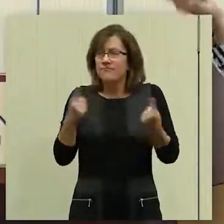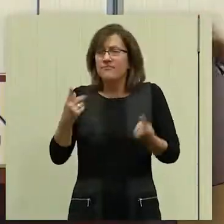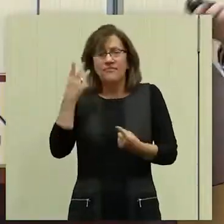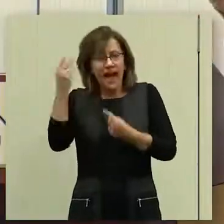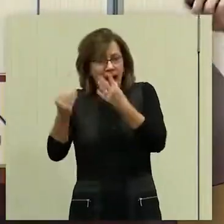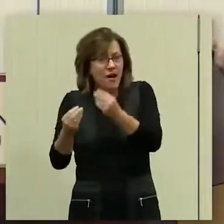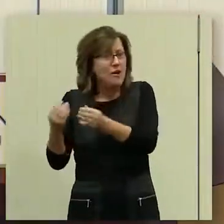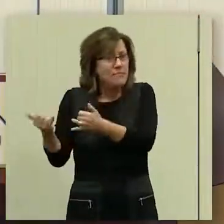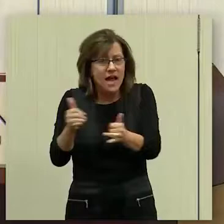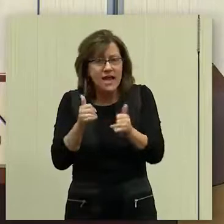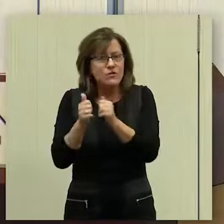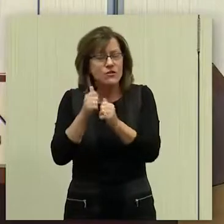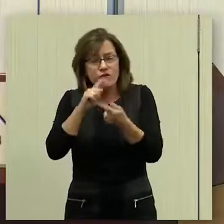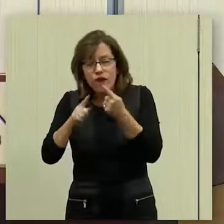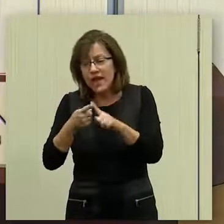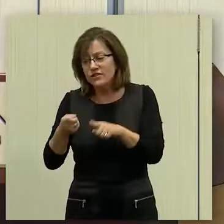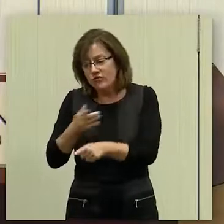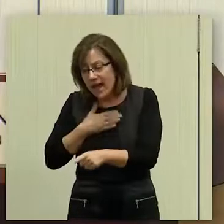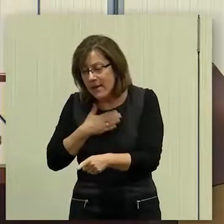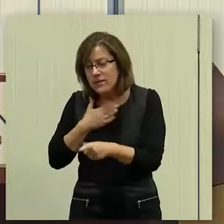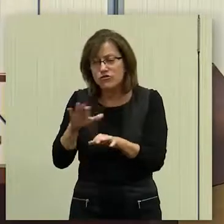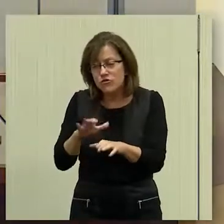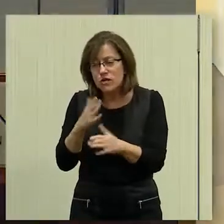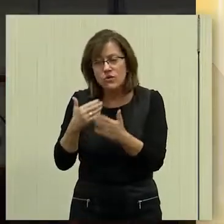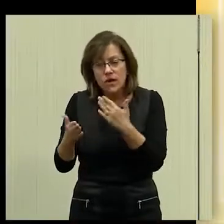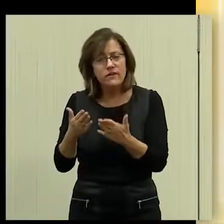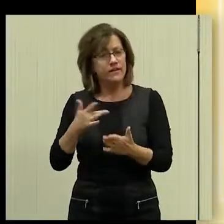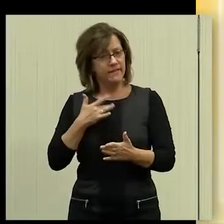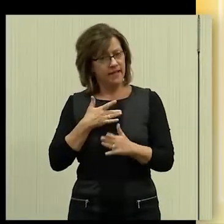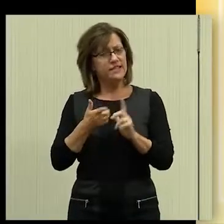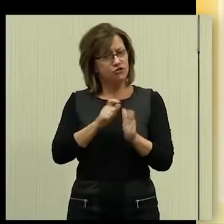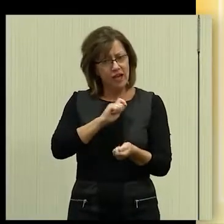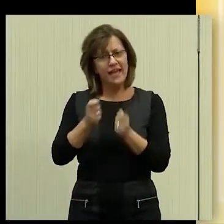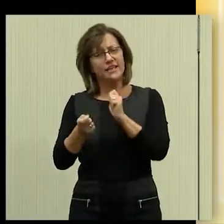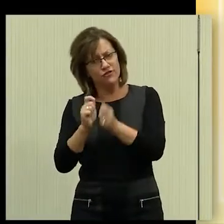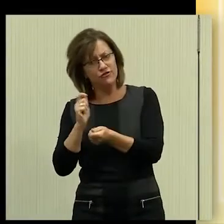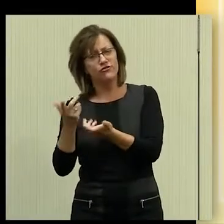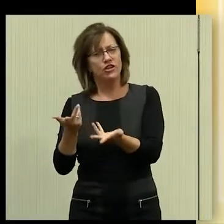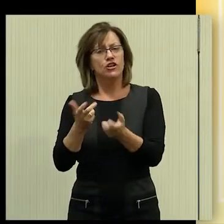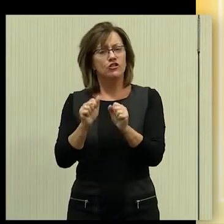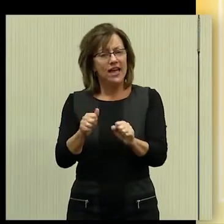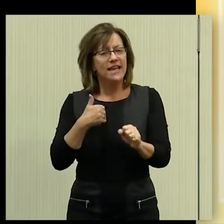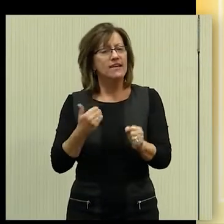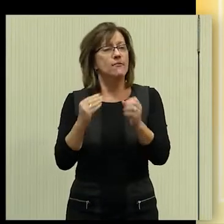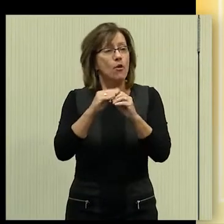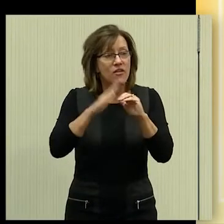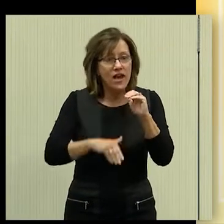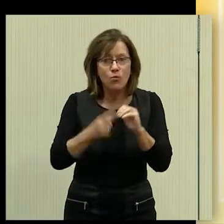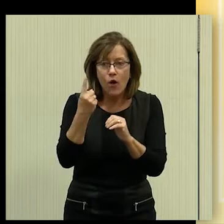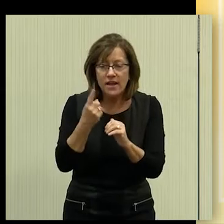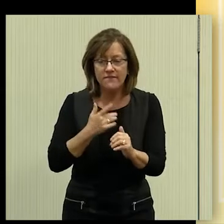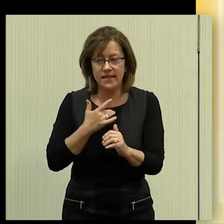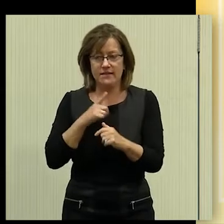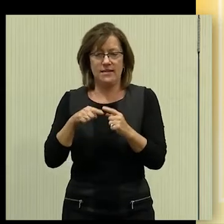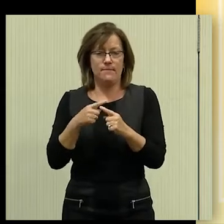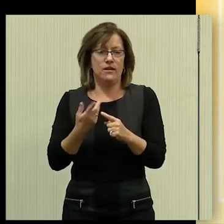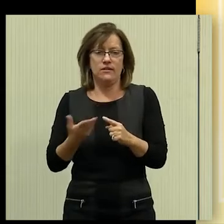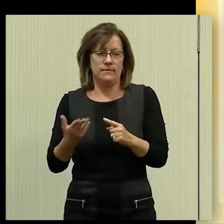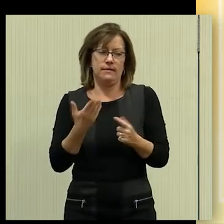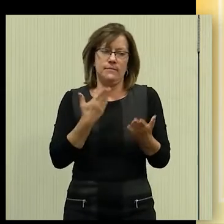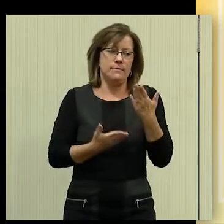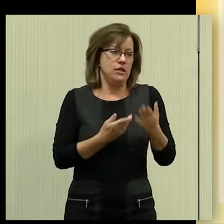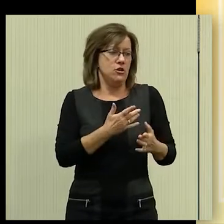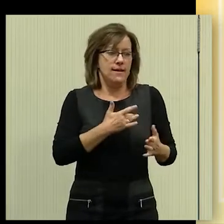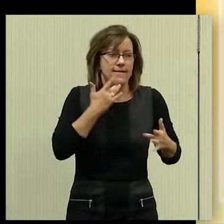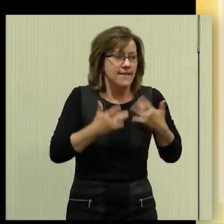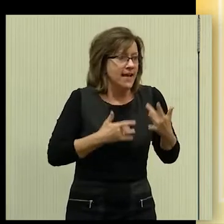your friends and you're happy and you're doing whatever. That feelings change. And that you can have more than one feeling about something. You may be excited